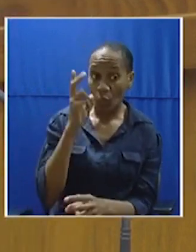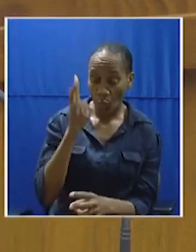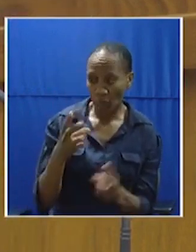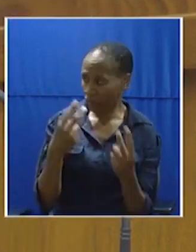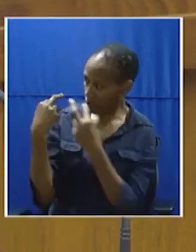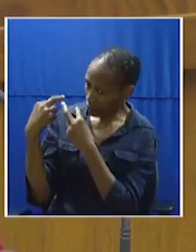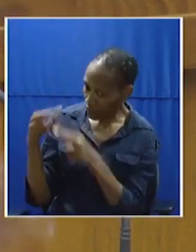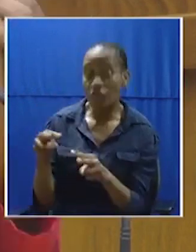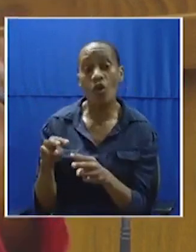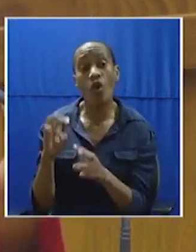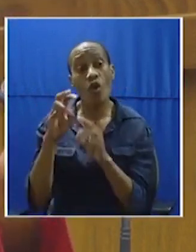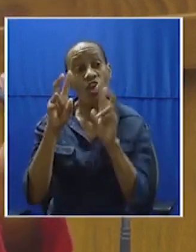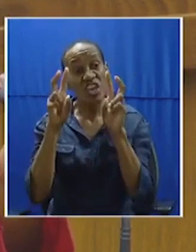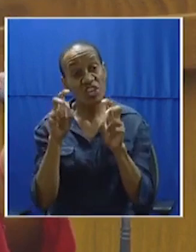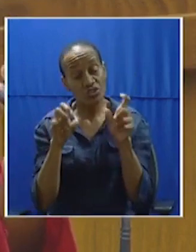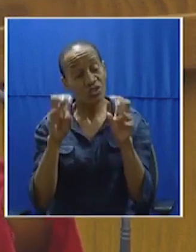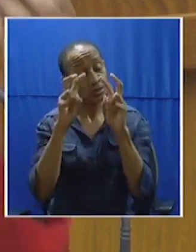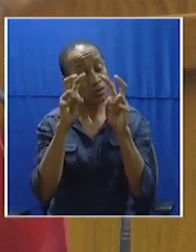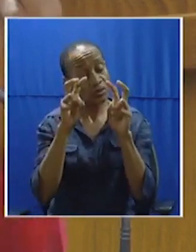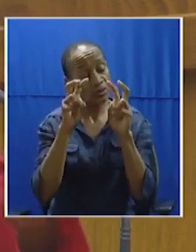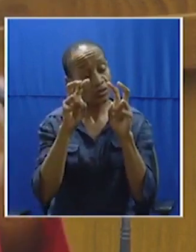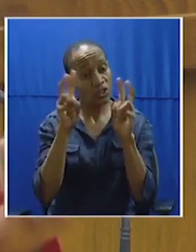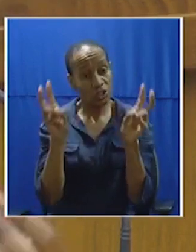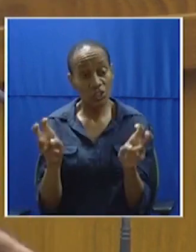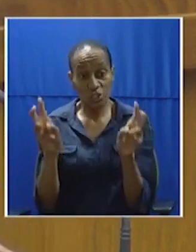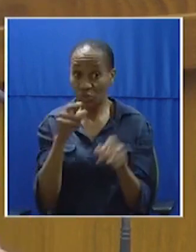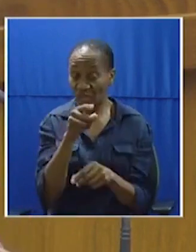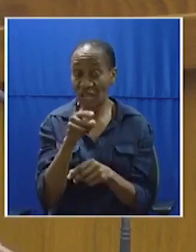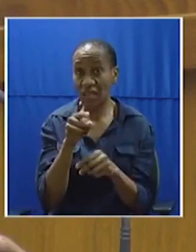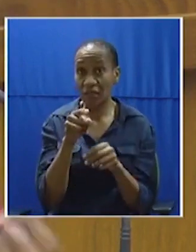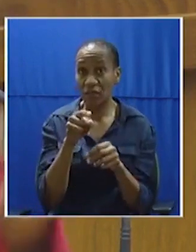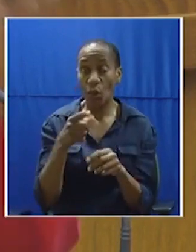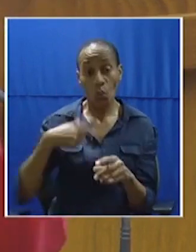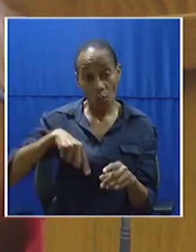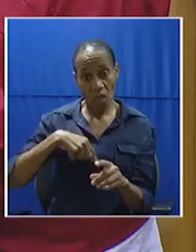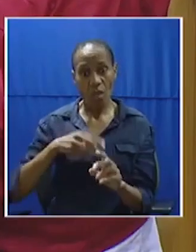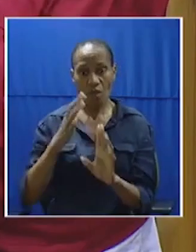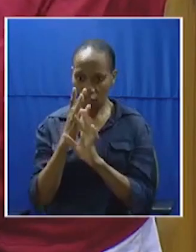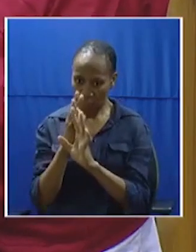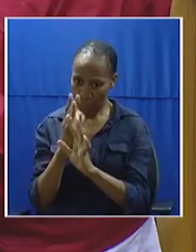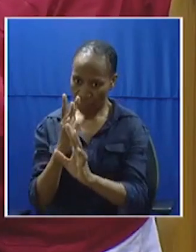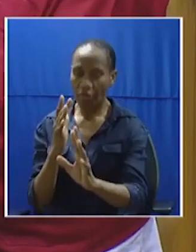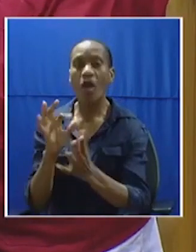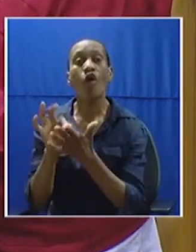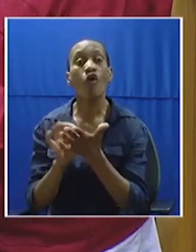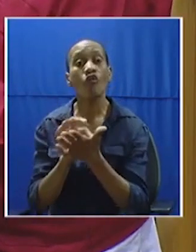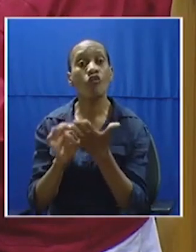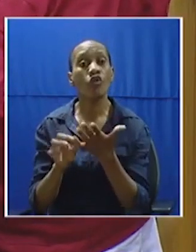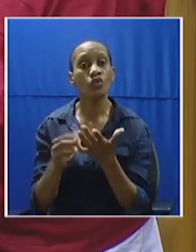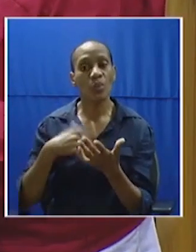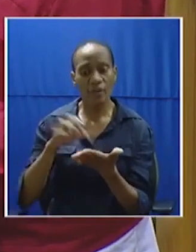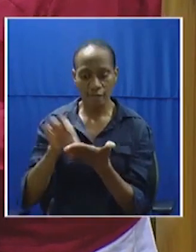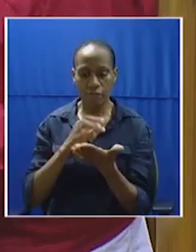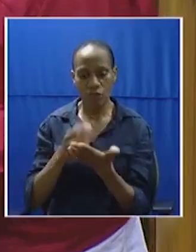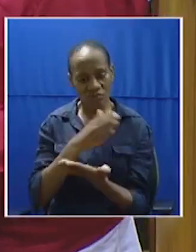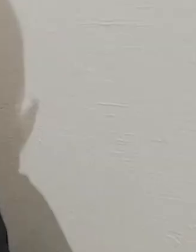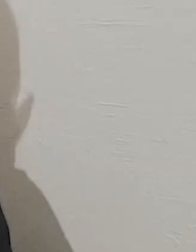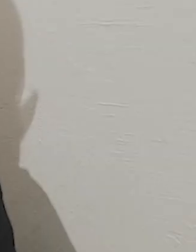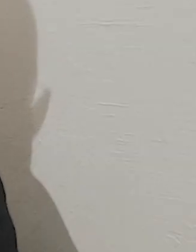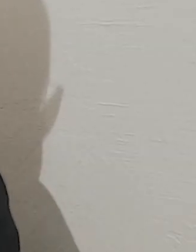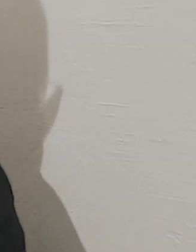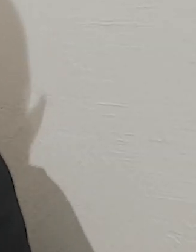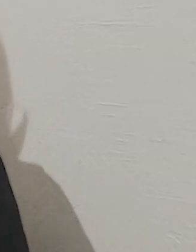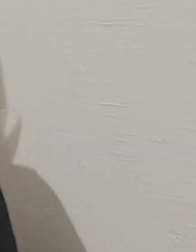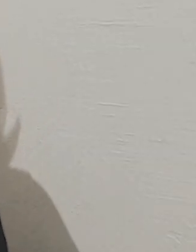ESCOM matter, we will waste no time, will go to the picket lines and defend the strategic asset of our people.